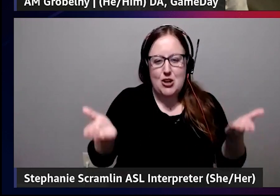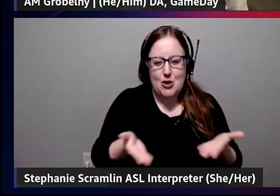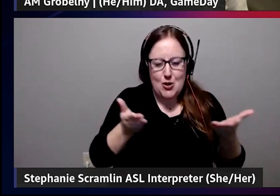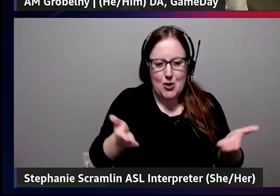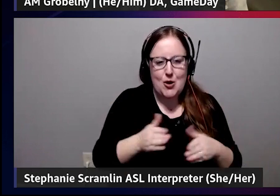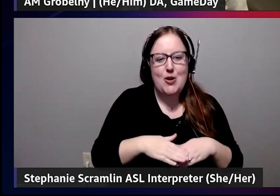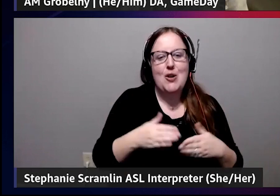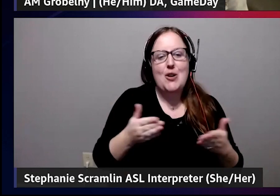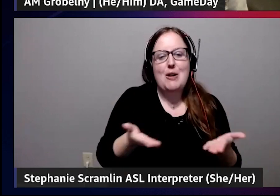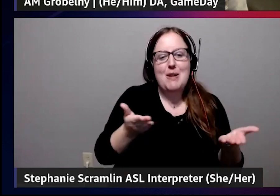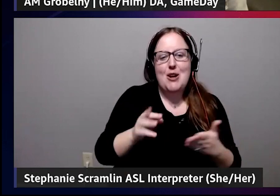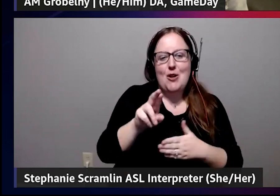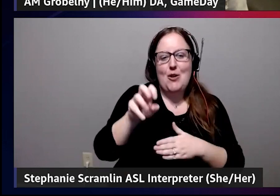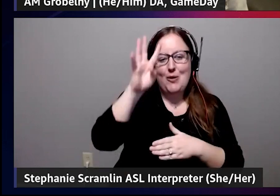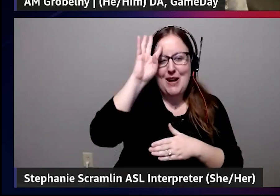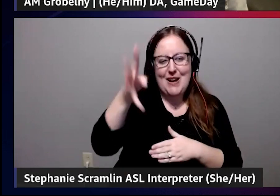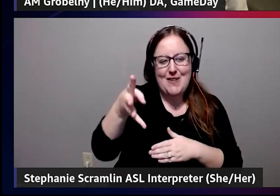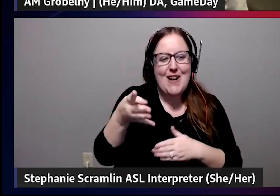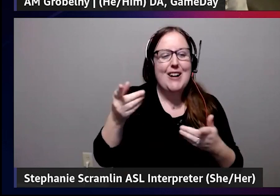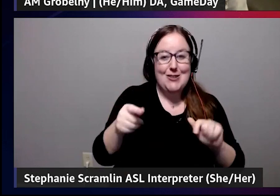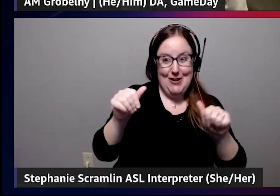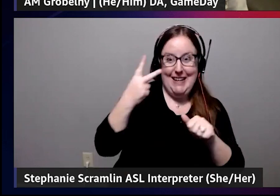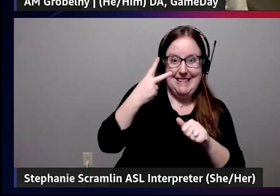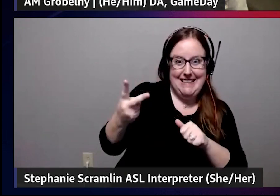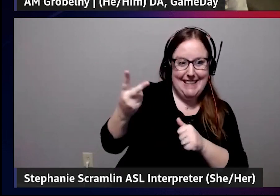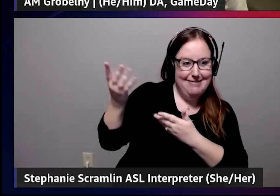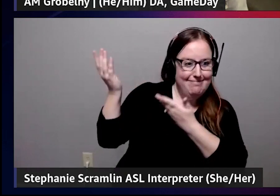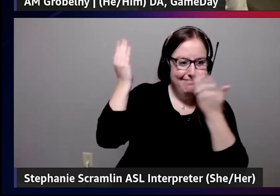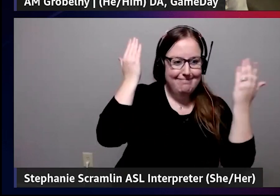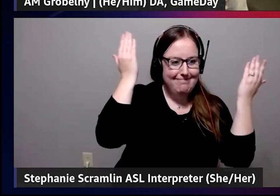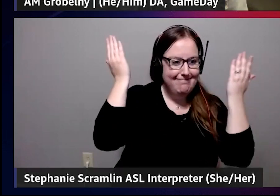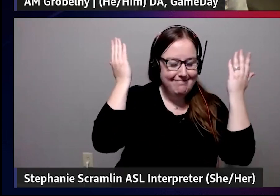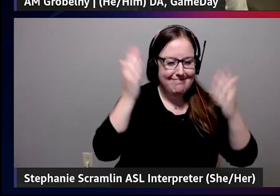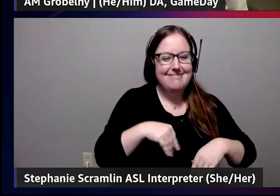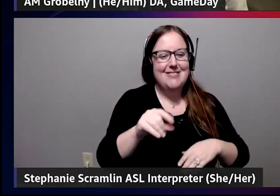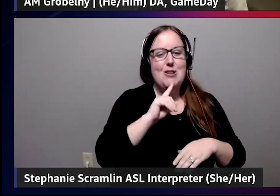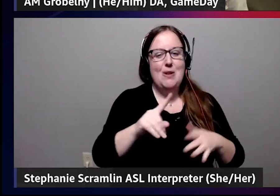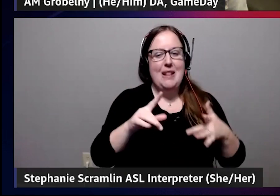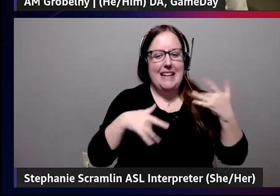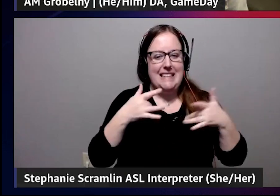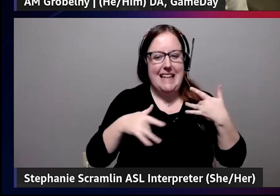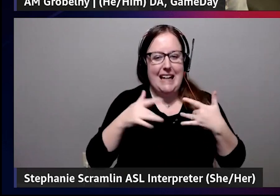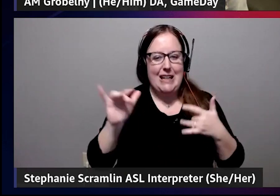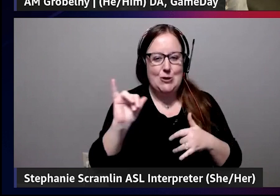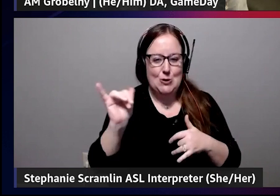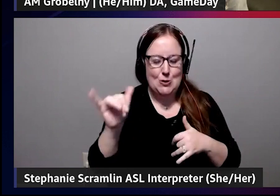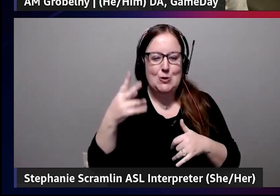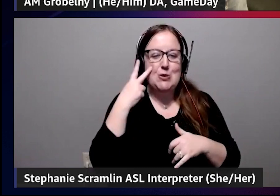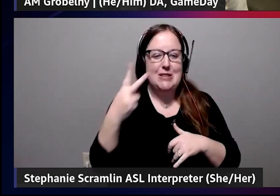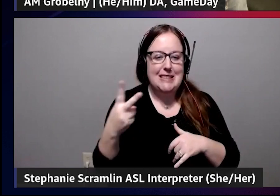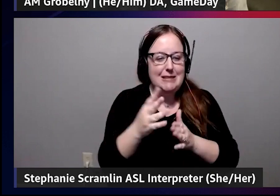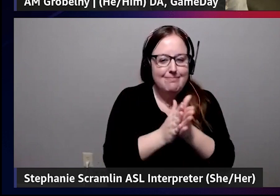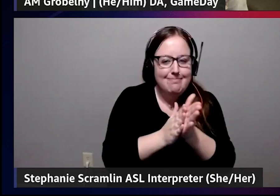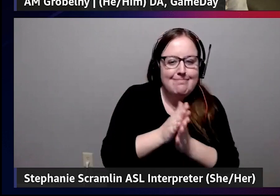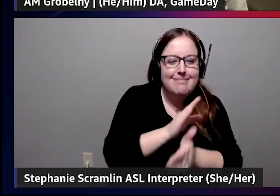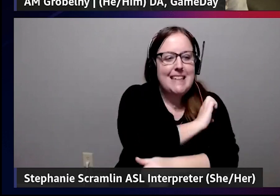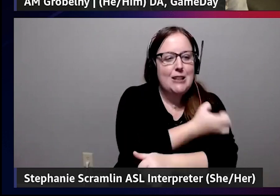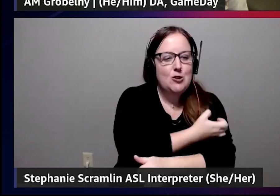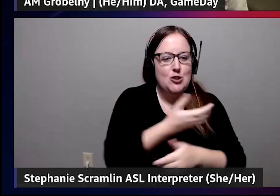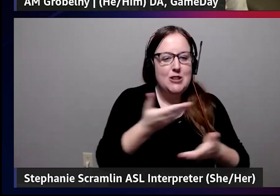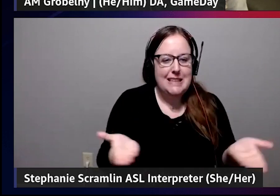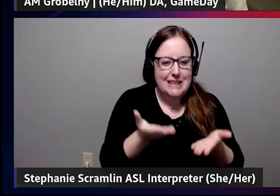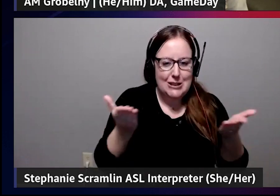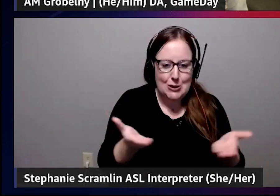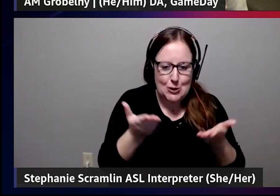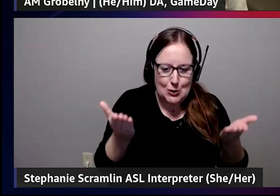reInvent Expo floor, and it's really exciting to see the passion and energy that's starting to get